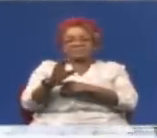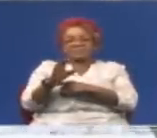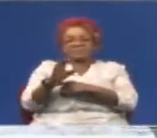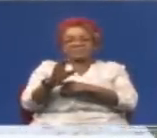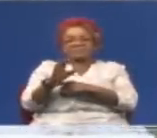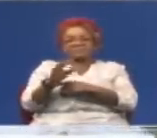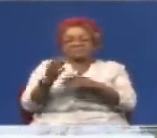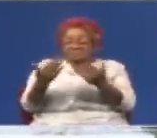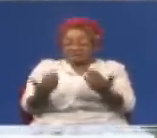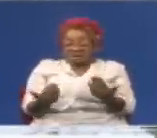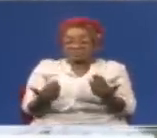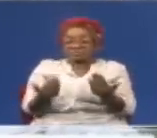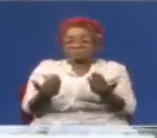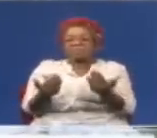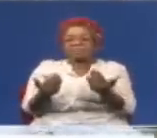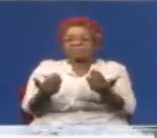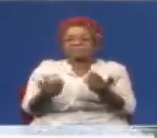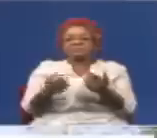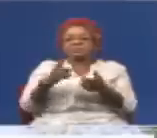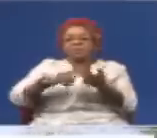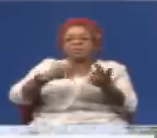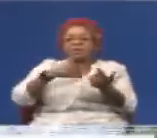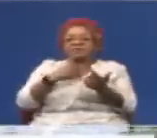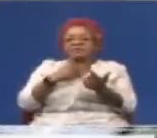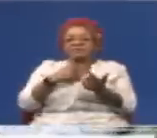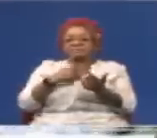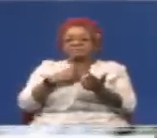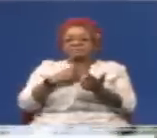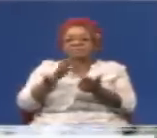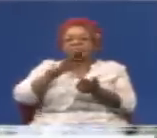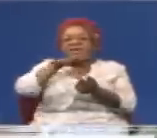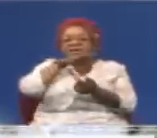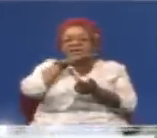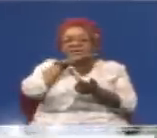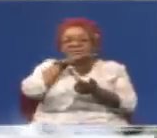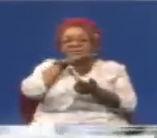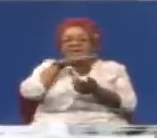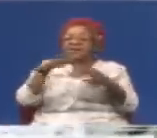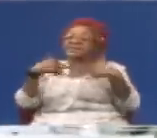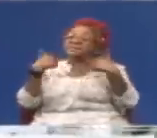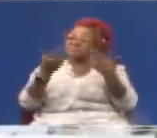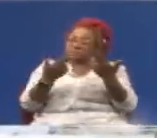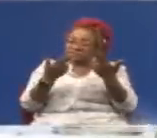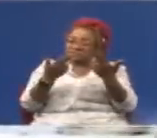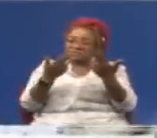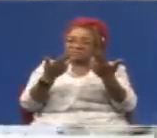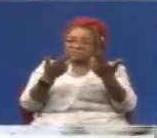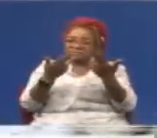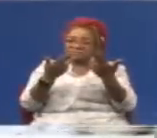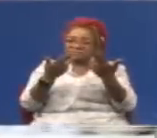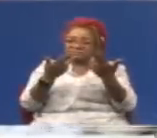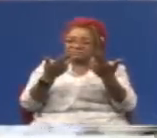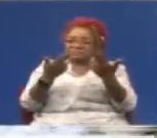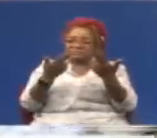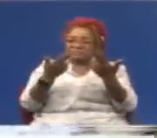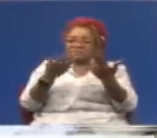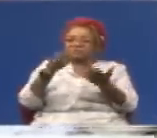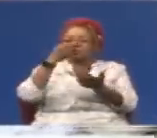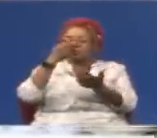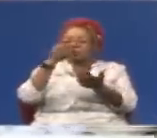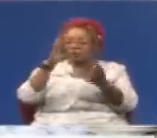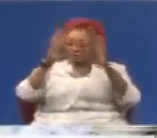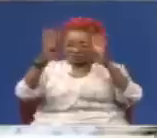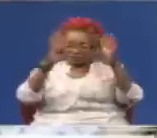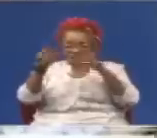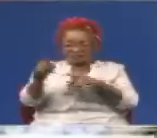So now, what you have now is now Raila responding to the Ruto